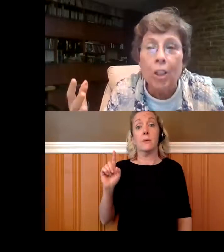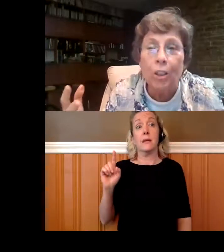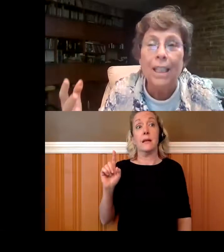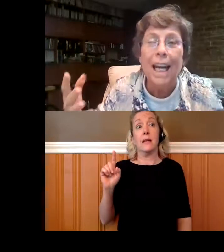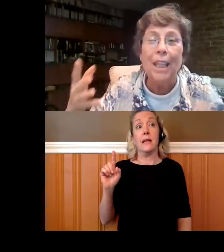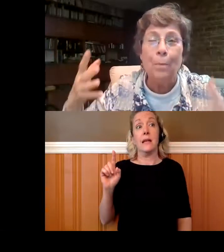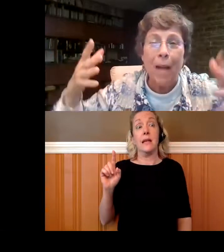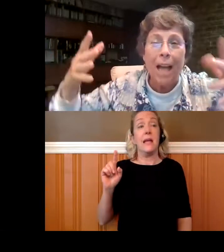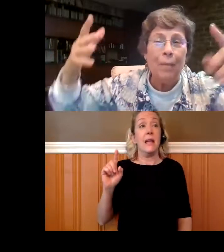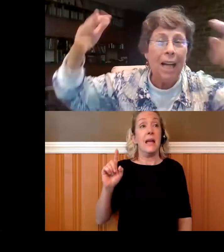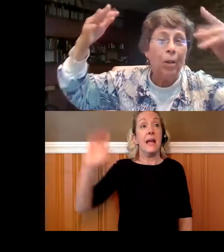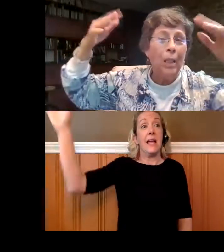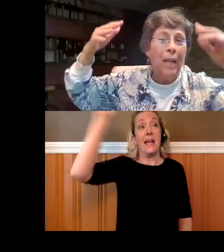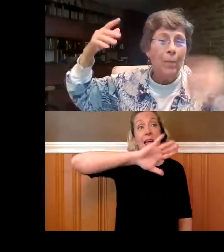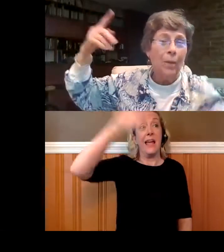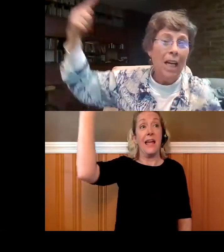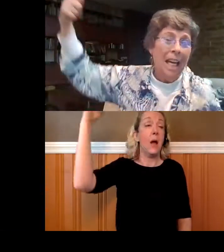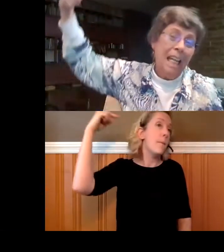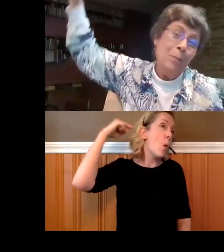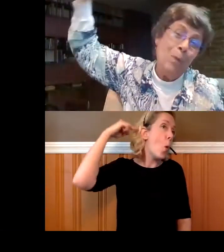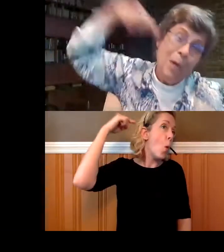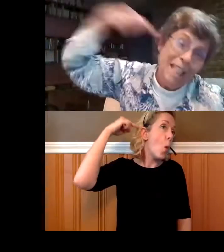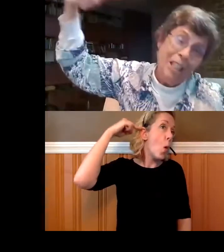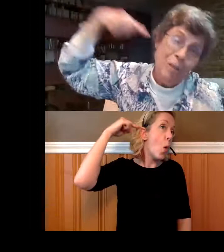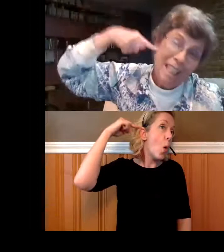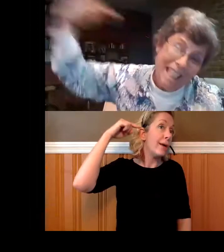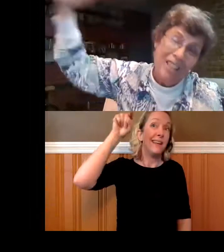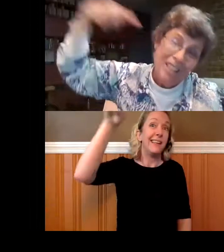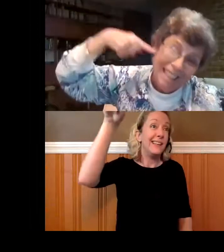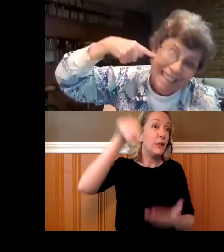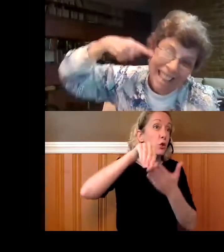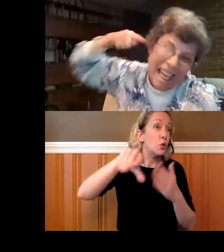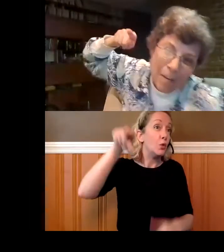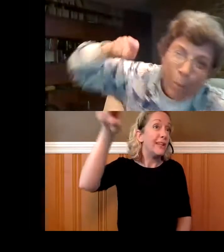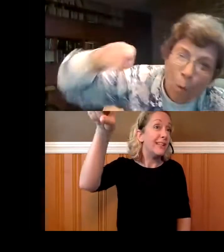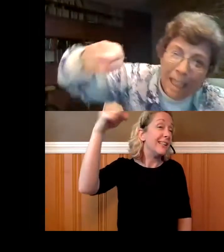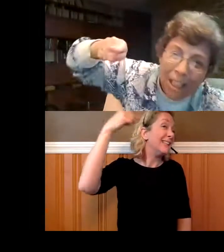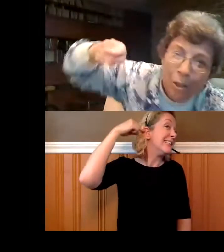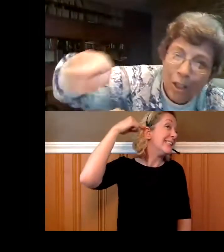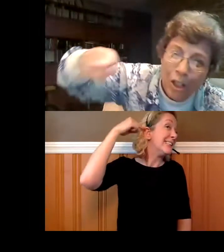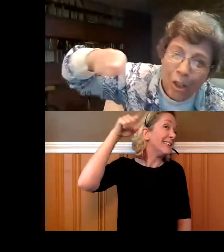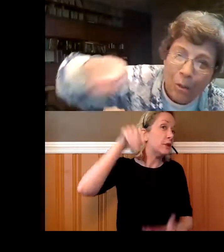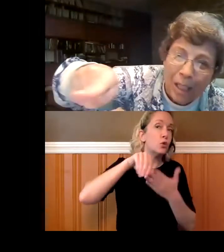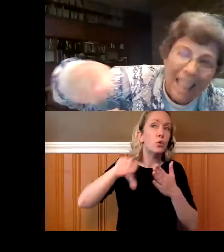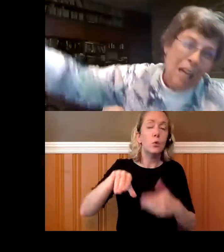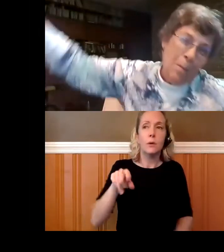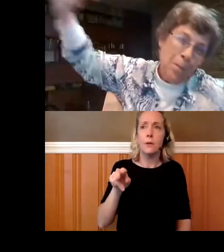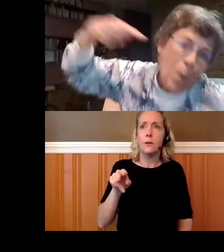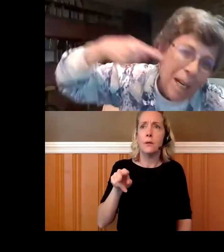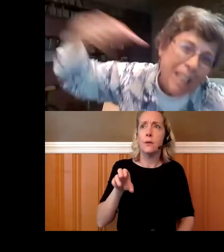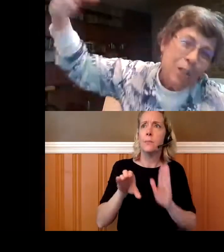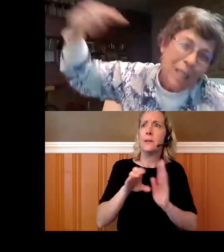to his ear and pointing to the student, pointing to his ear, pointing to the